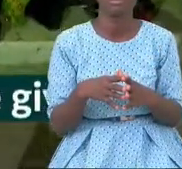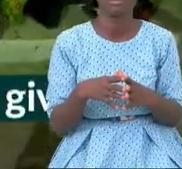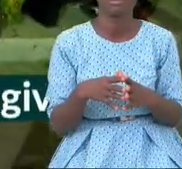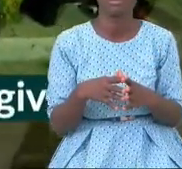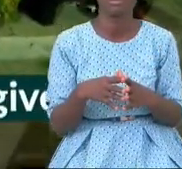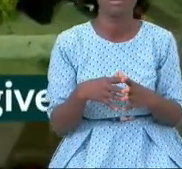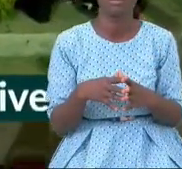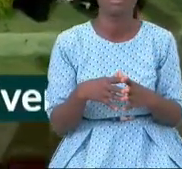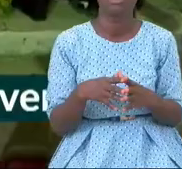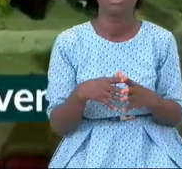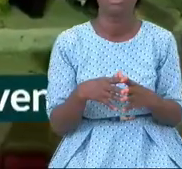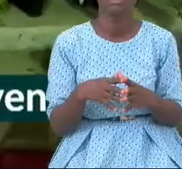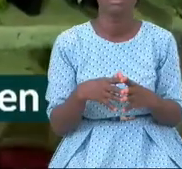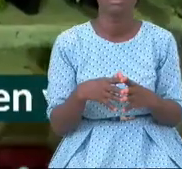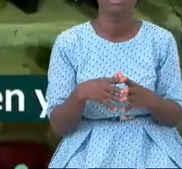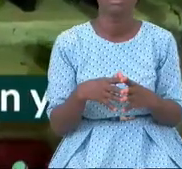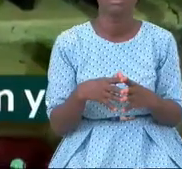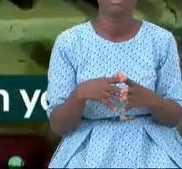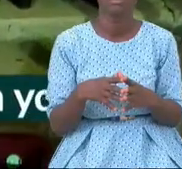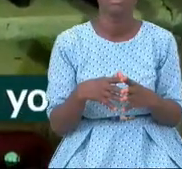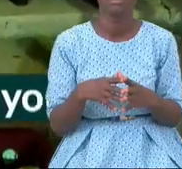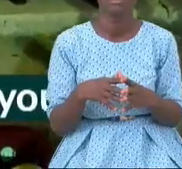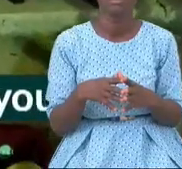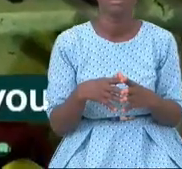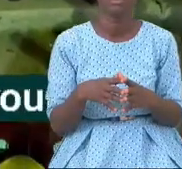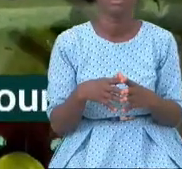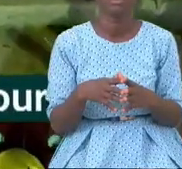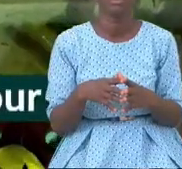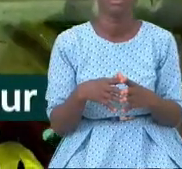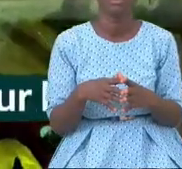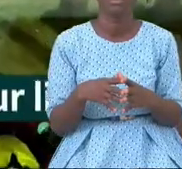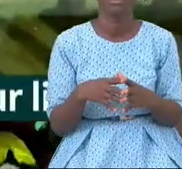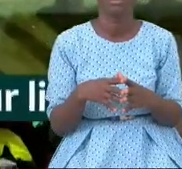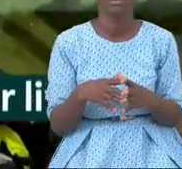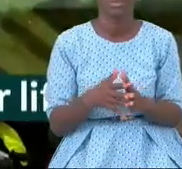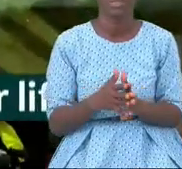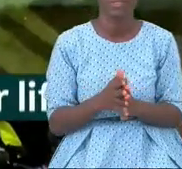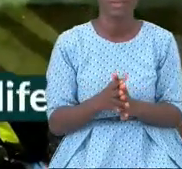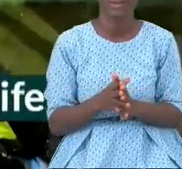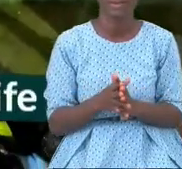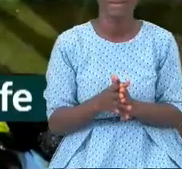Then to the right, in wing three.